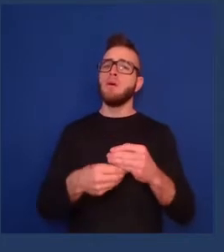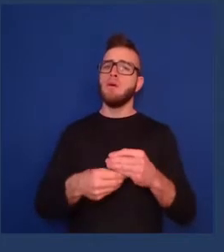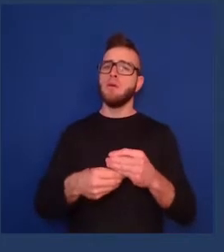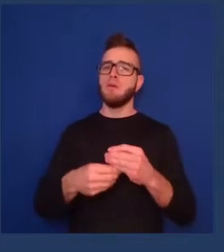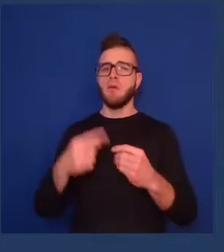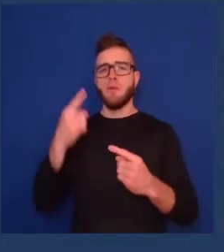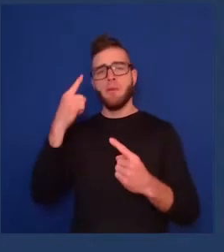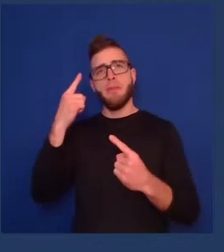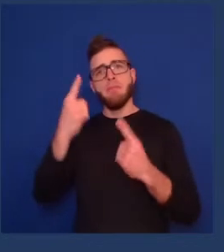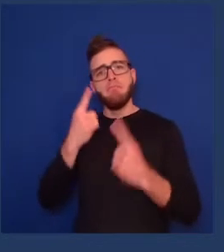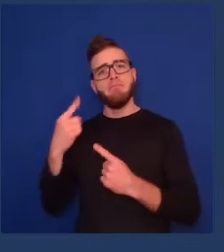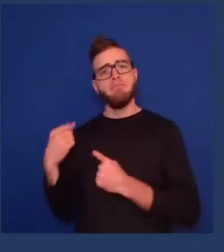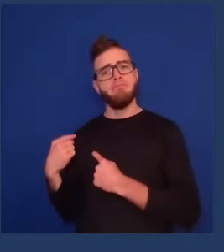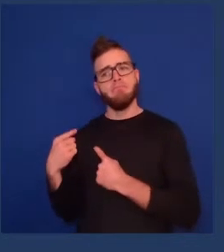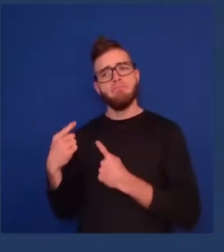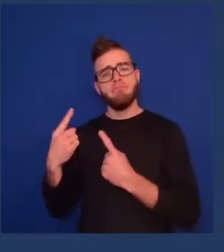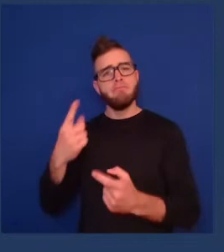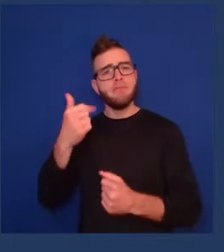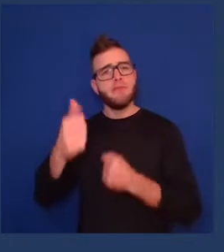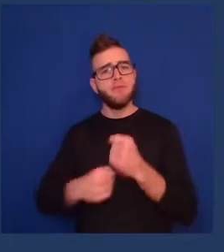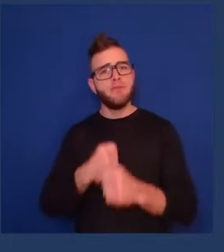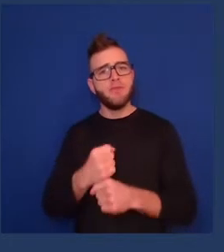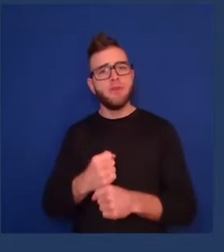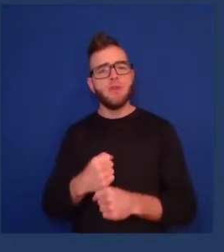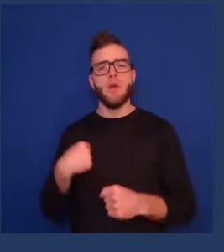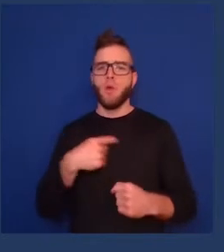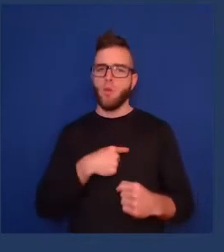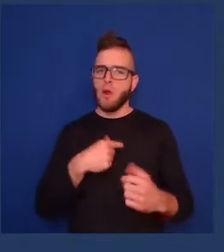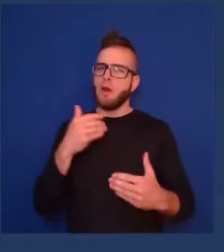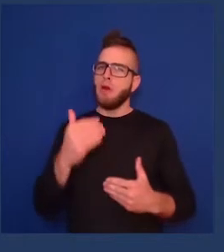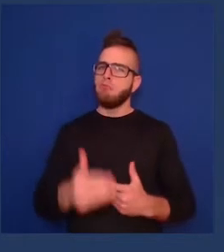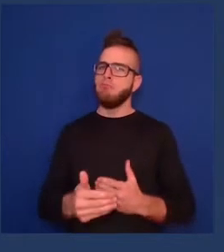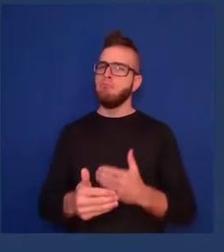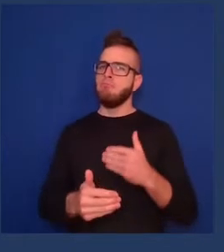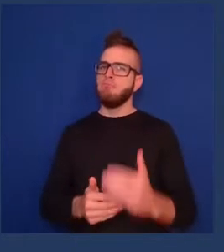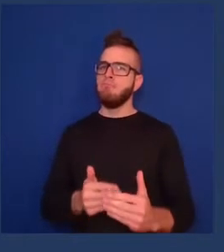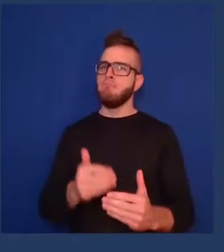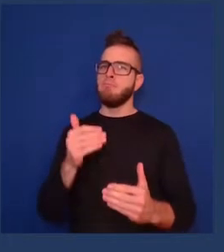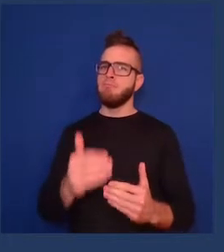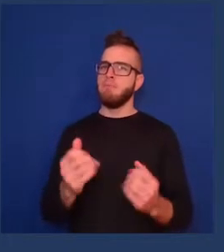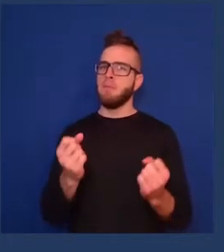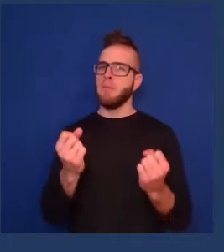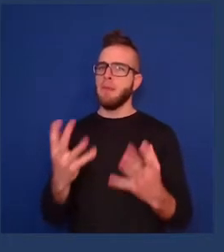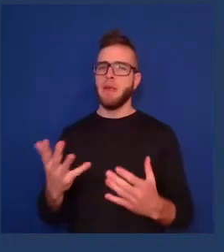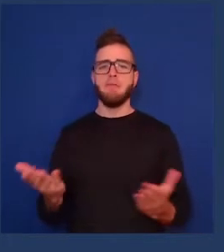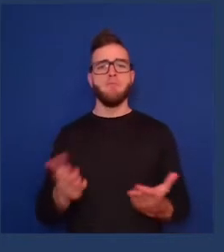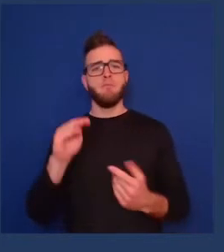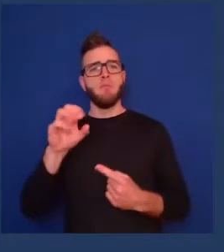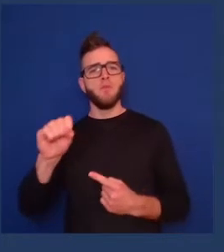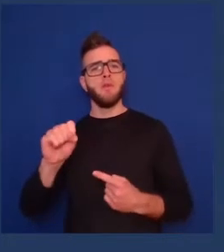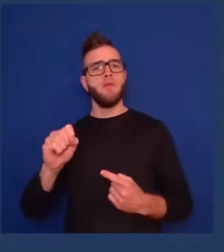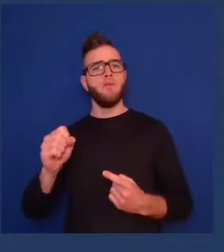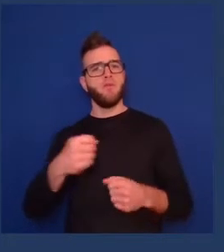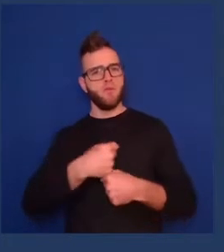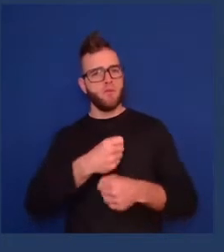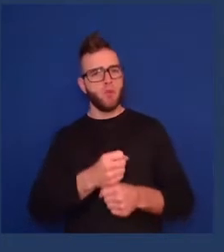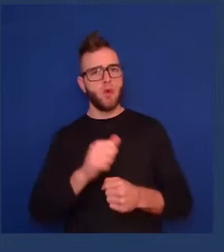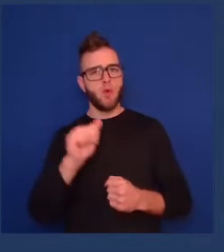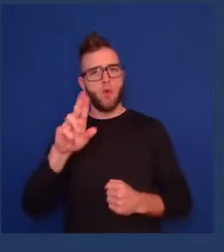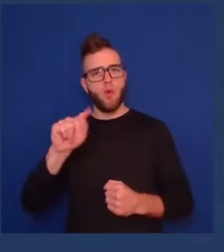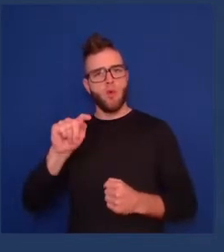where we are today, we've had many steps along the way. We at Microsoft created an autism hiring program,